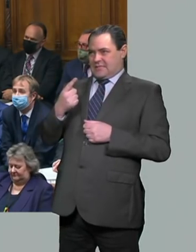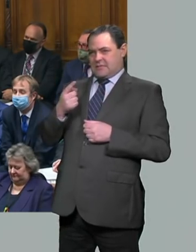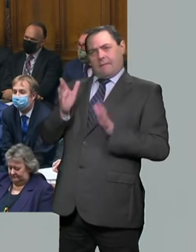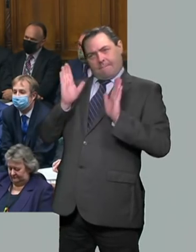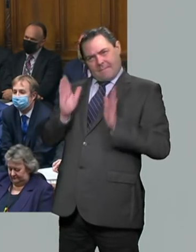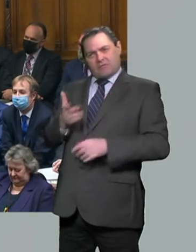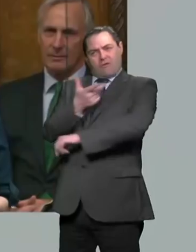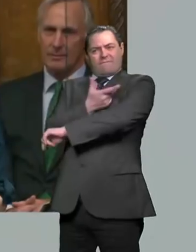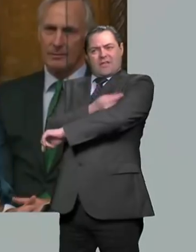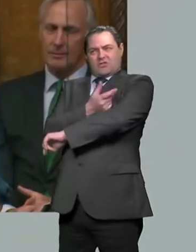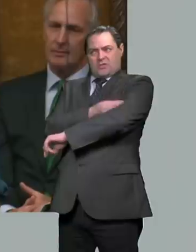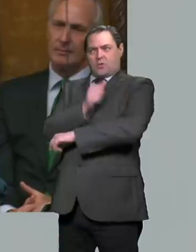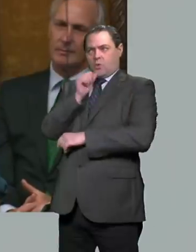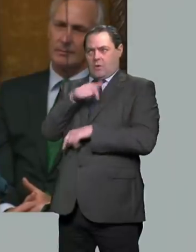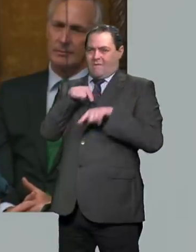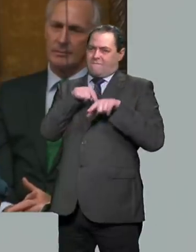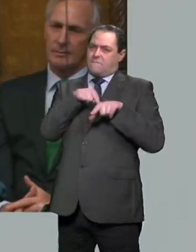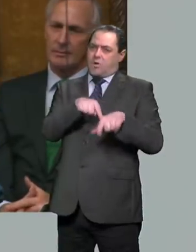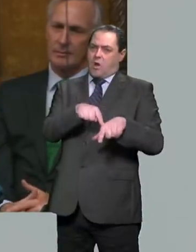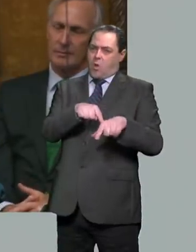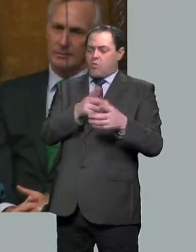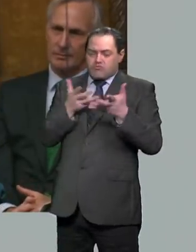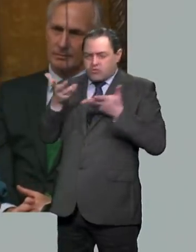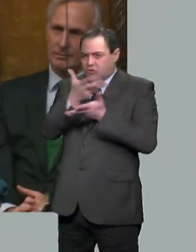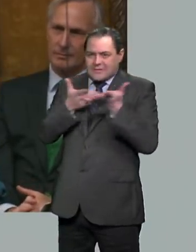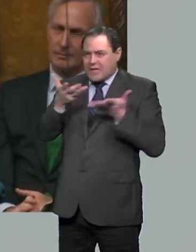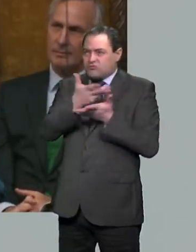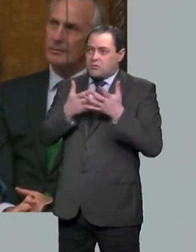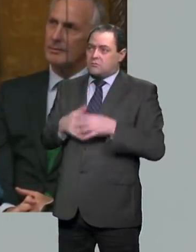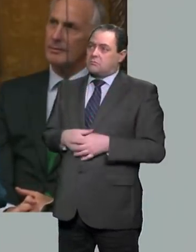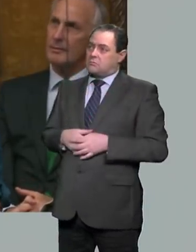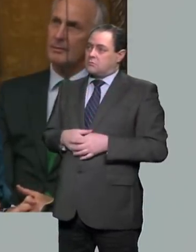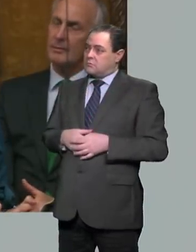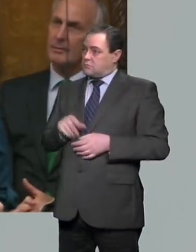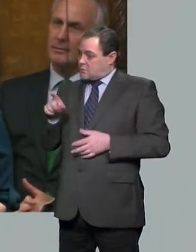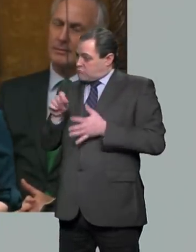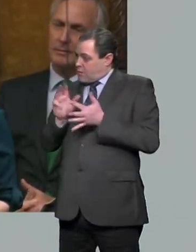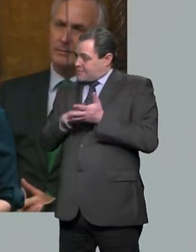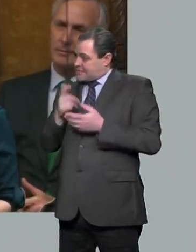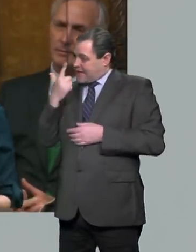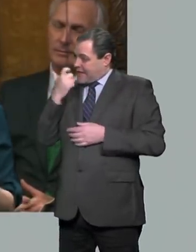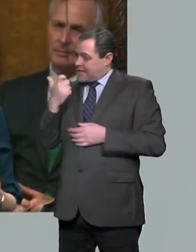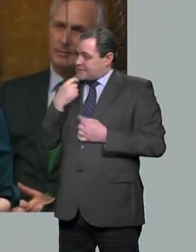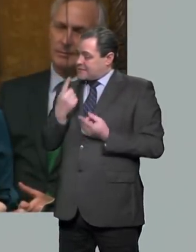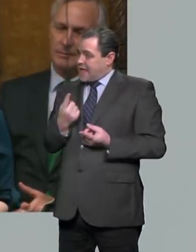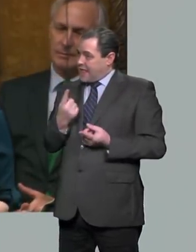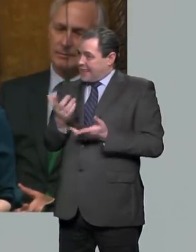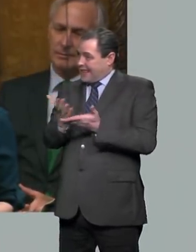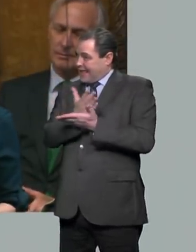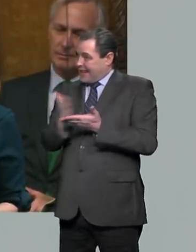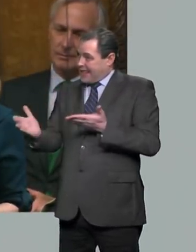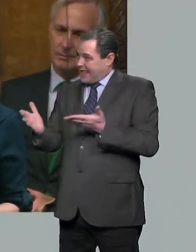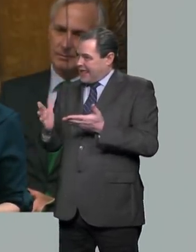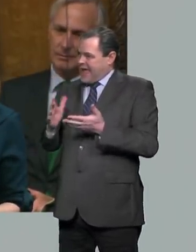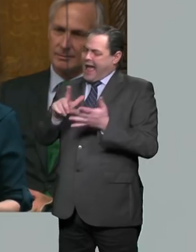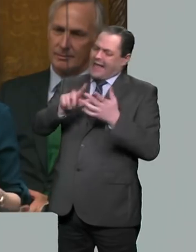mandatory vaccinations would be subject to a consultation. So can the Prime Minister make it clear, unequivocally, no ifs,